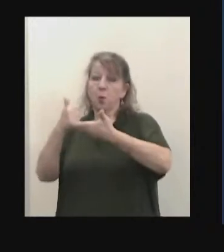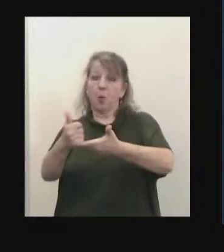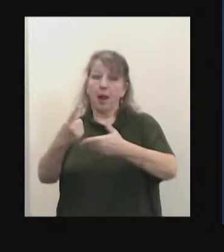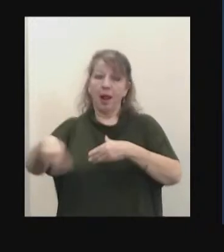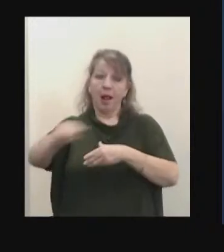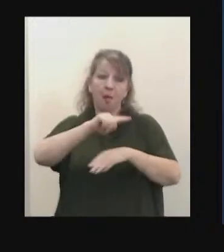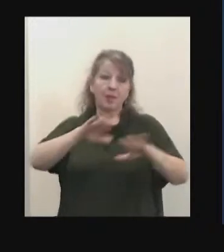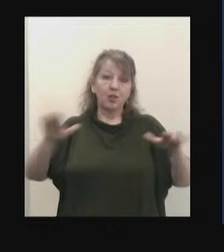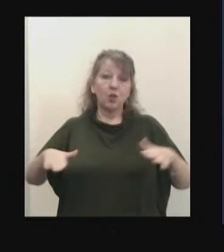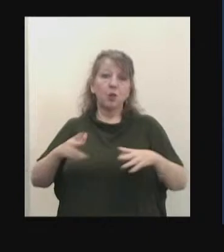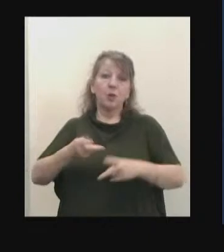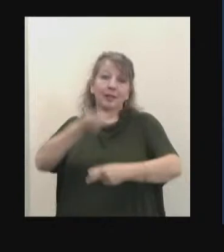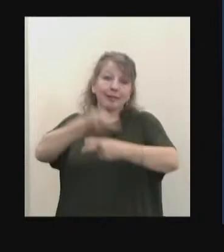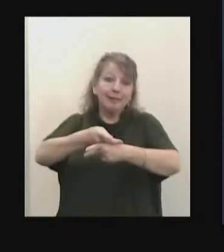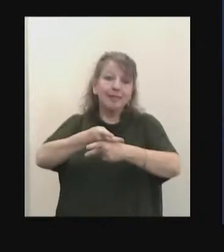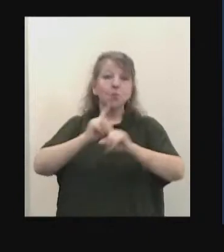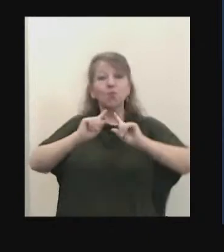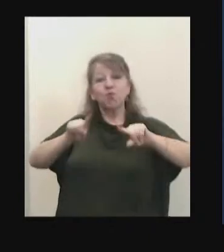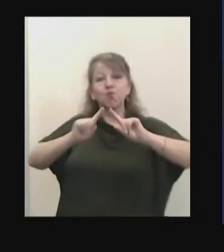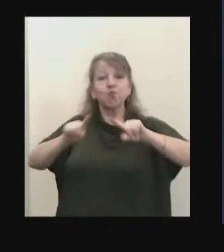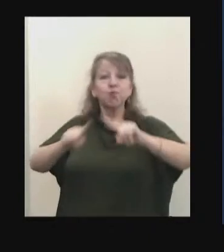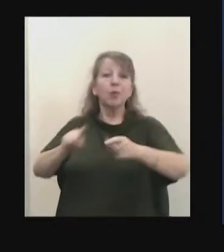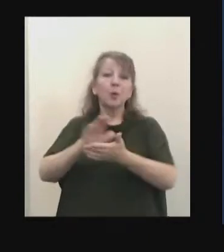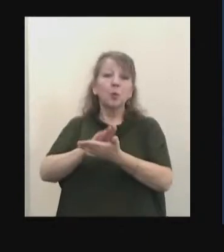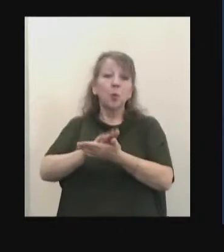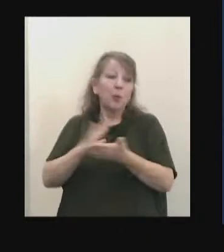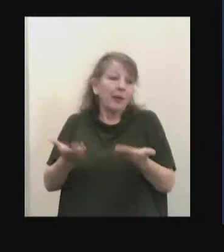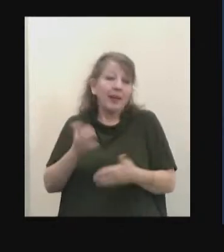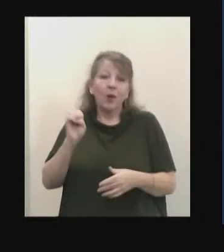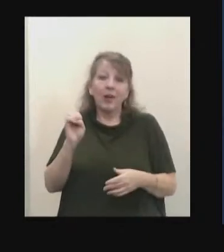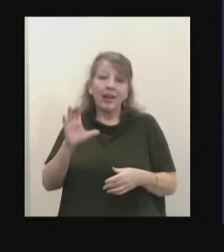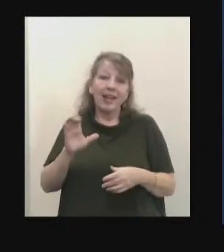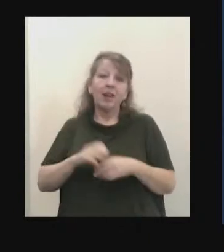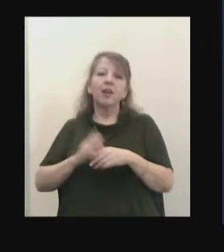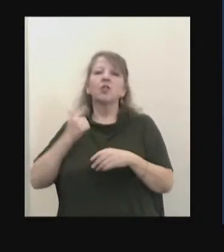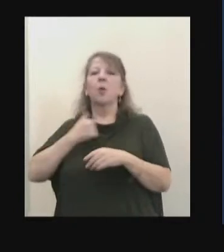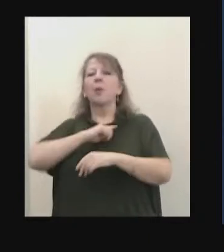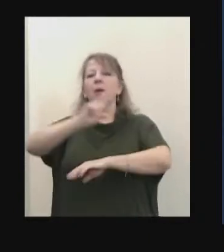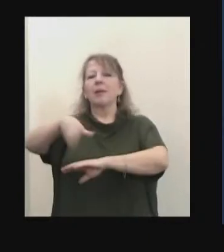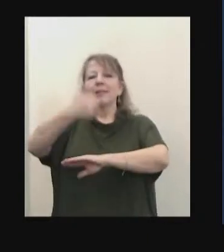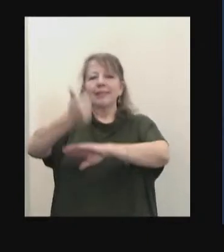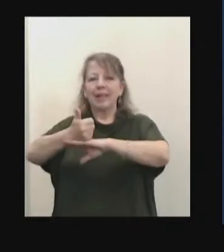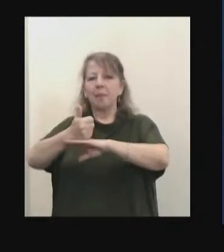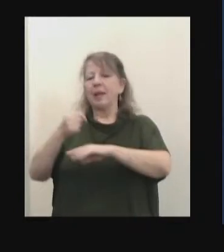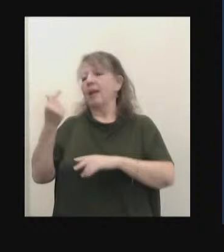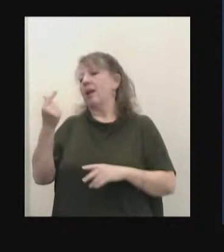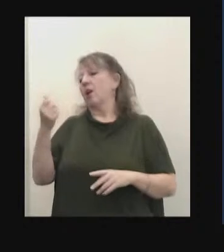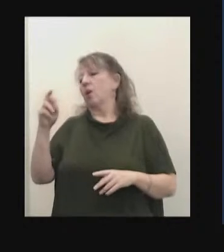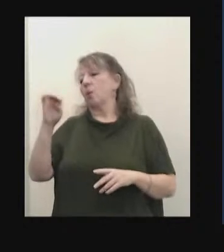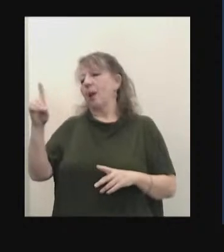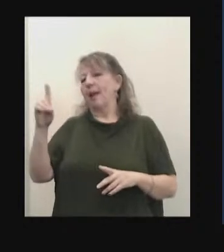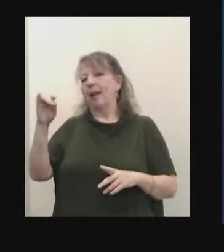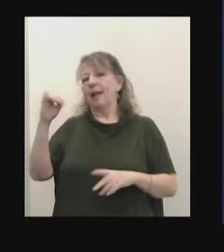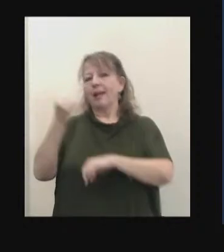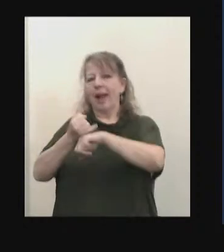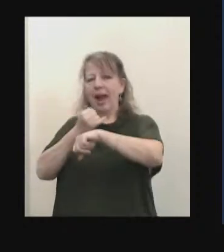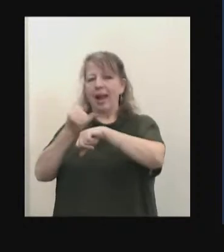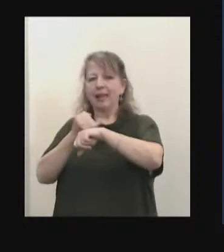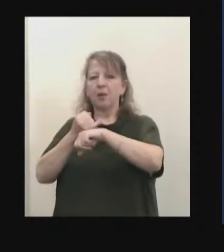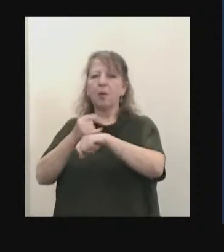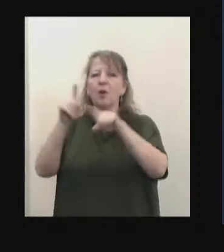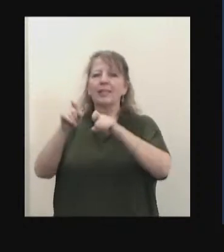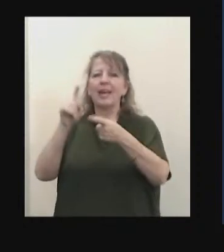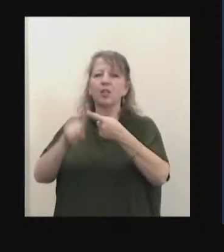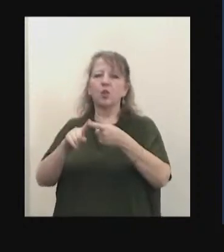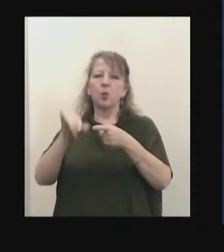in school in Erie County. So we are piloting in Grand Island a Test to Stay program. So a Test to